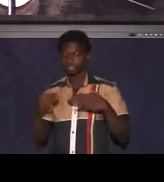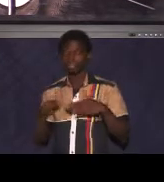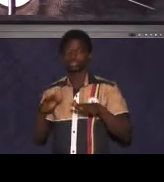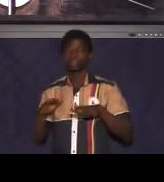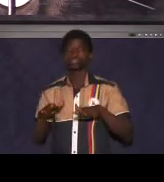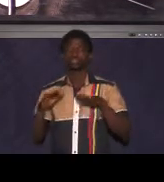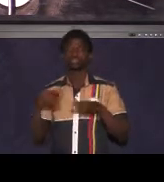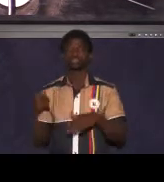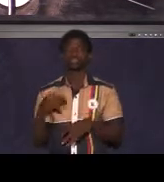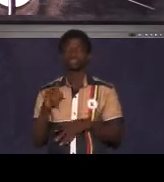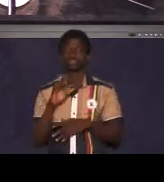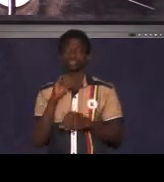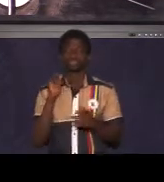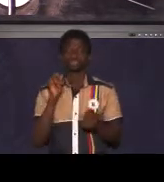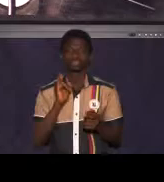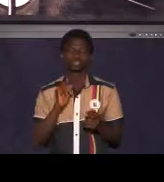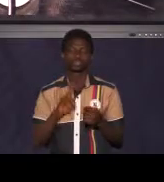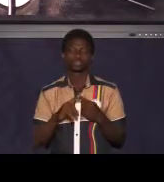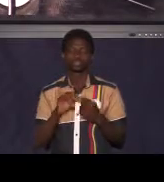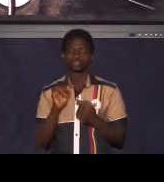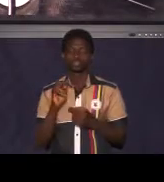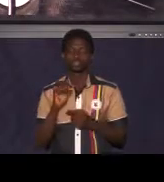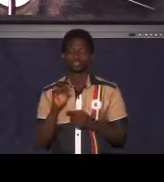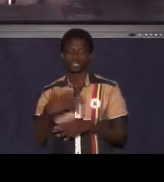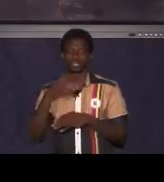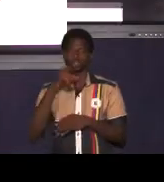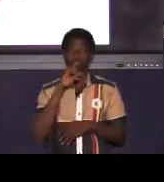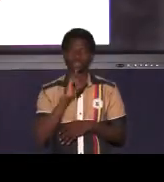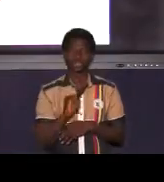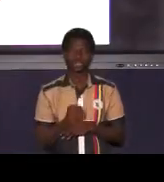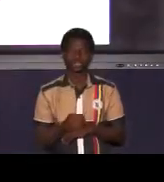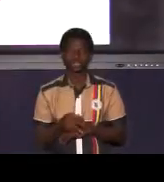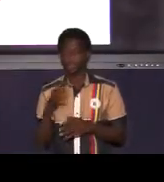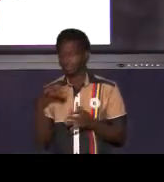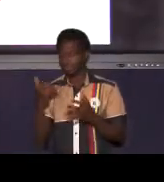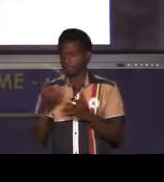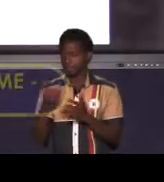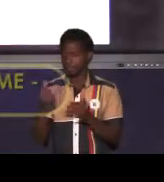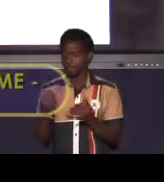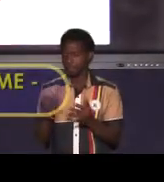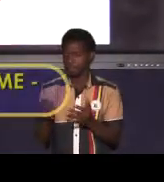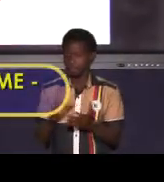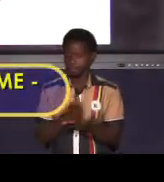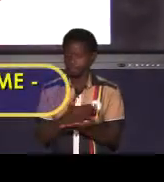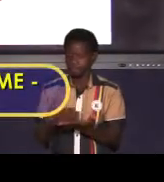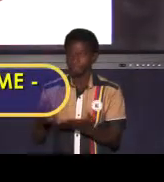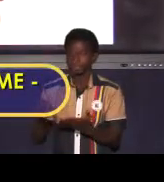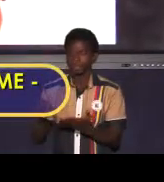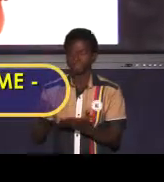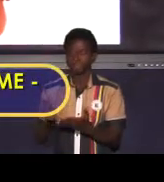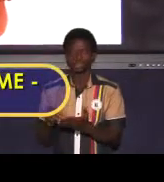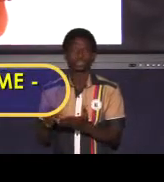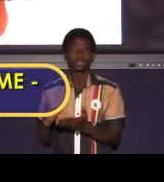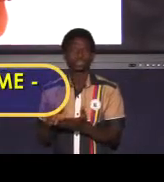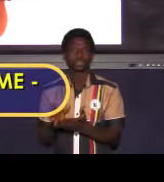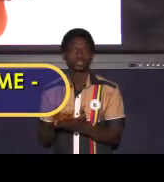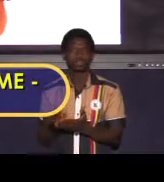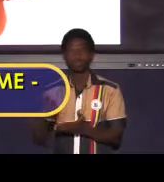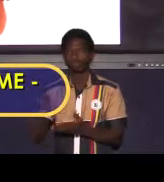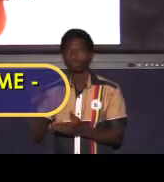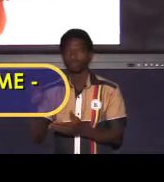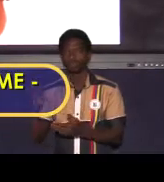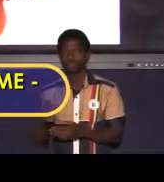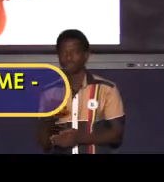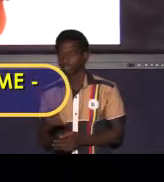use in inflating tires, that's one of the uses. Next one is playing musical wind